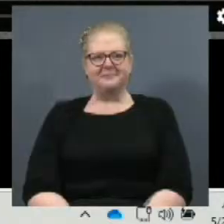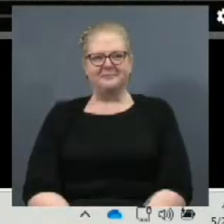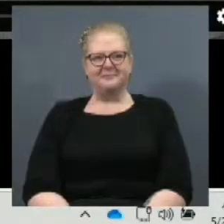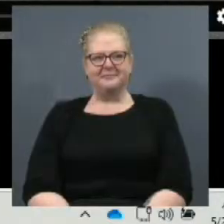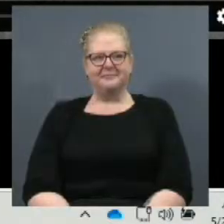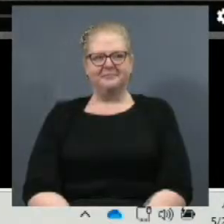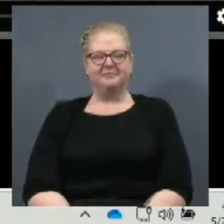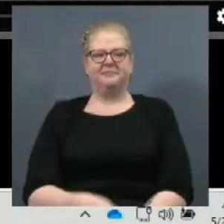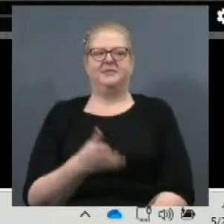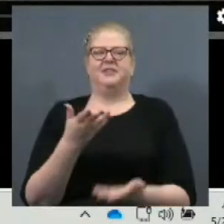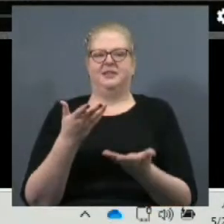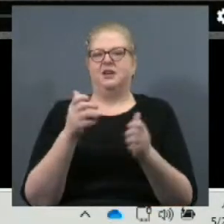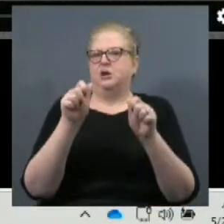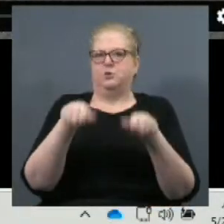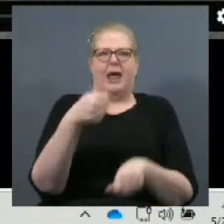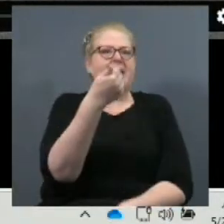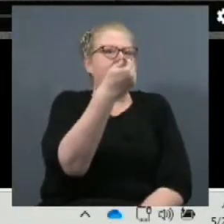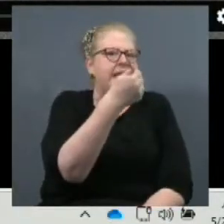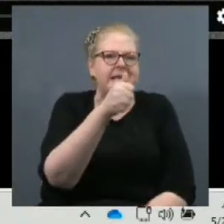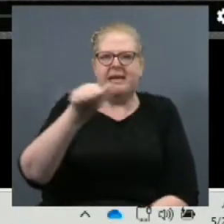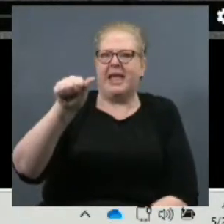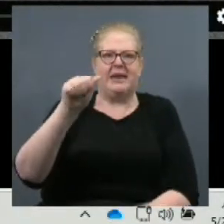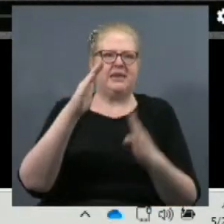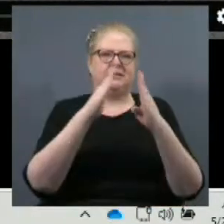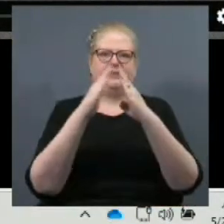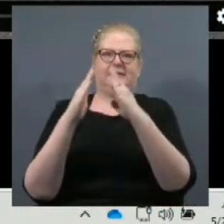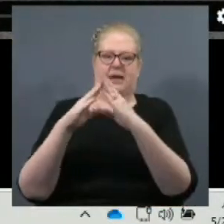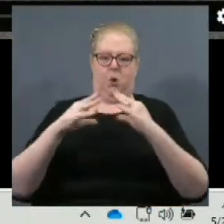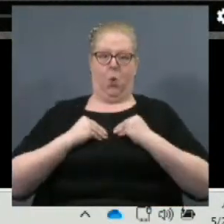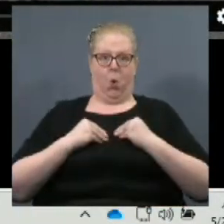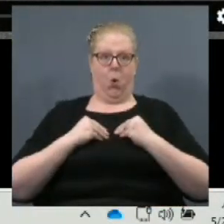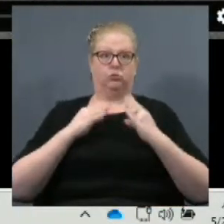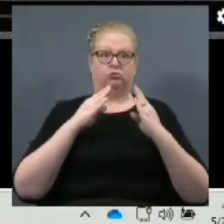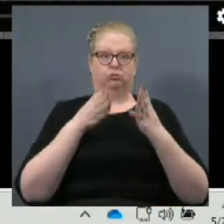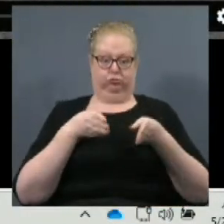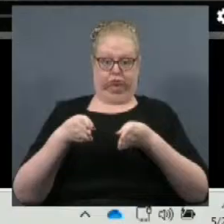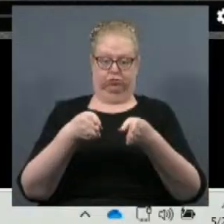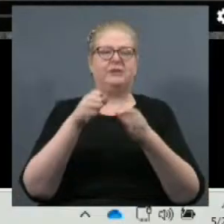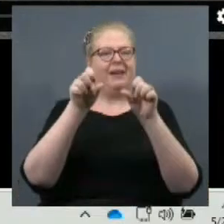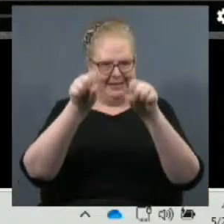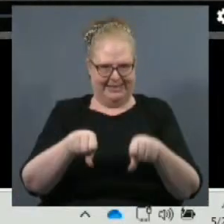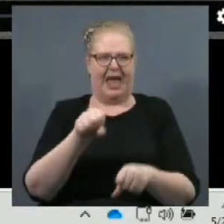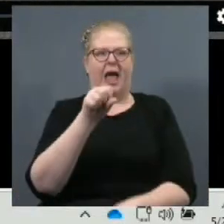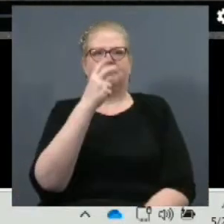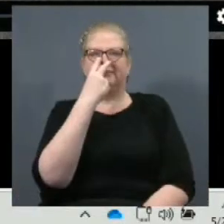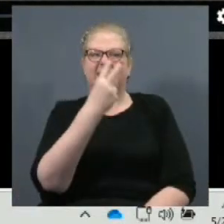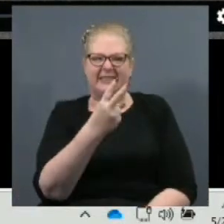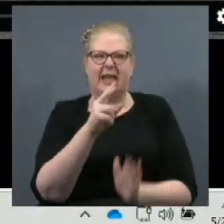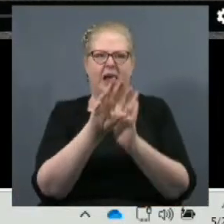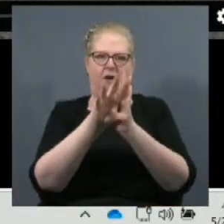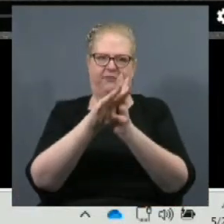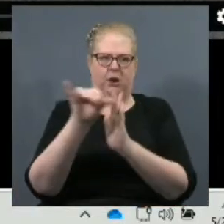So we can do that with any of the city-owned streets that we have. We have the entire